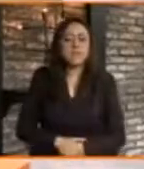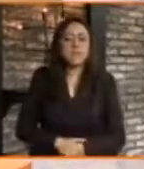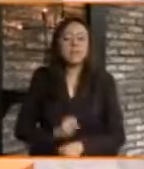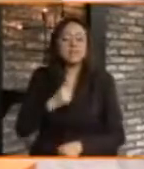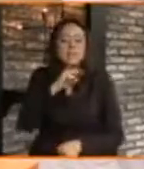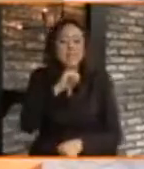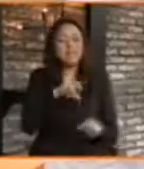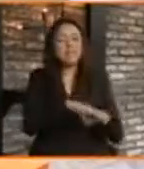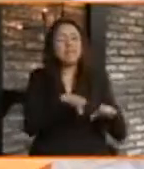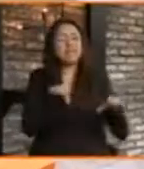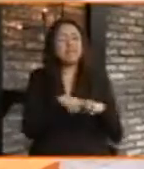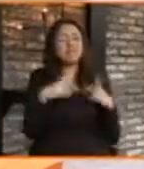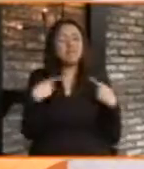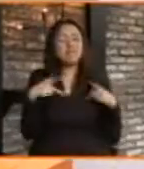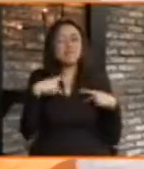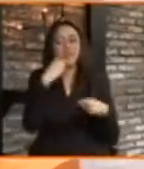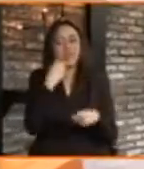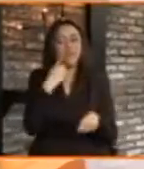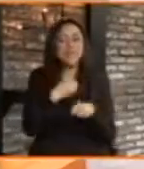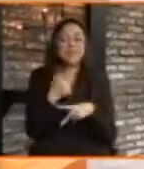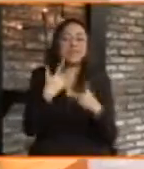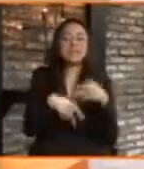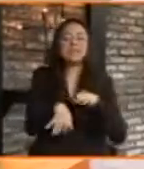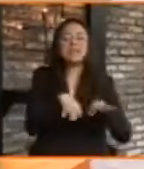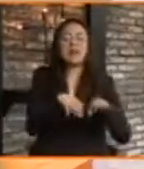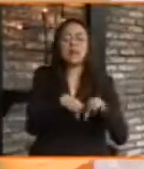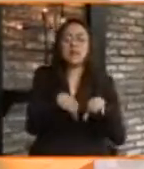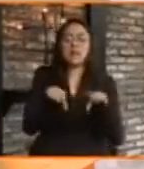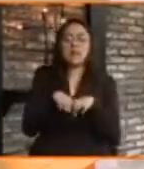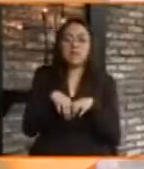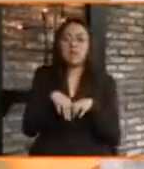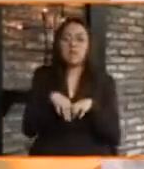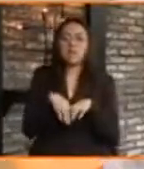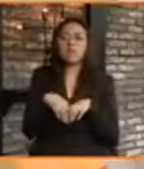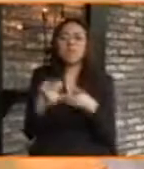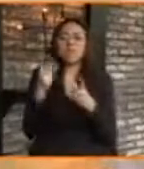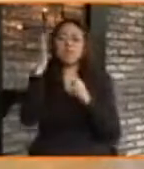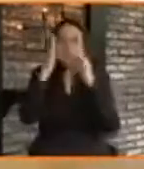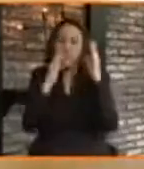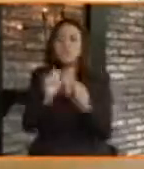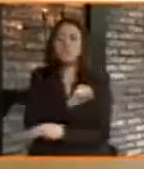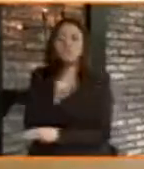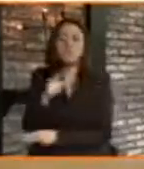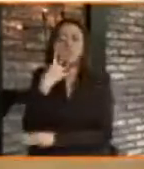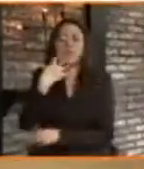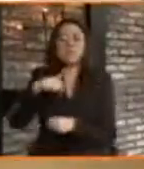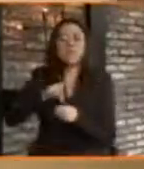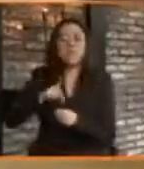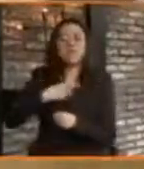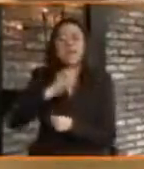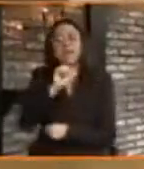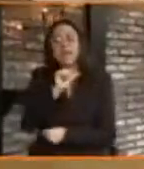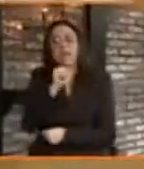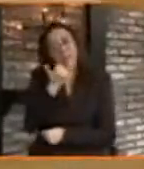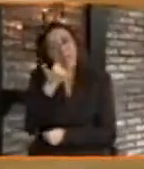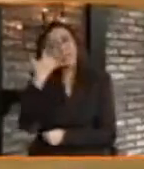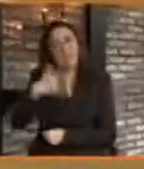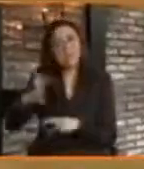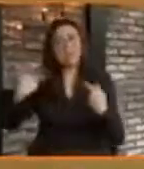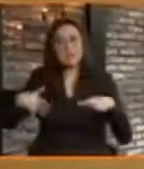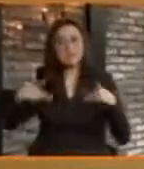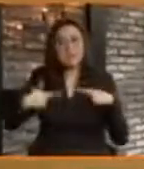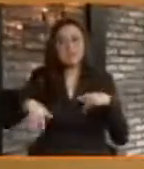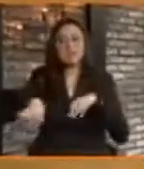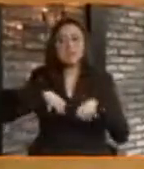a team of volunteers working with museum professional staff. It took 4 days and about 10 people working 8 hours a